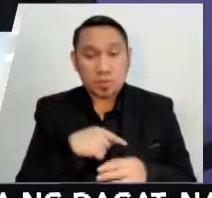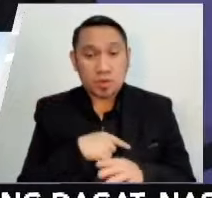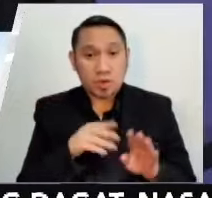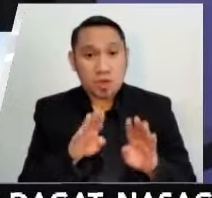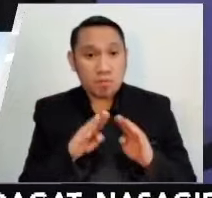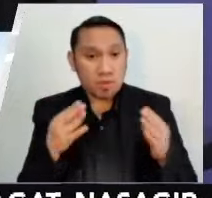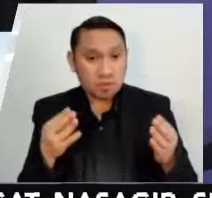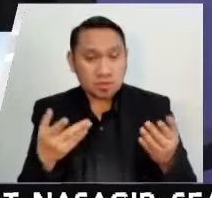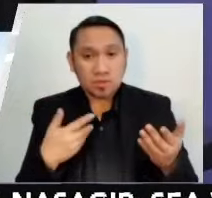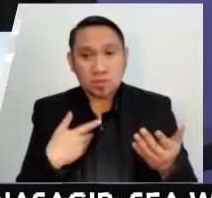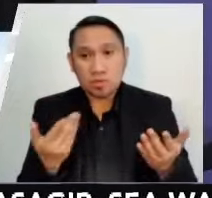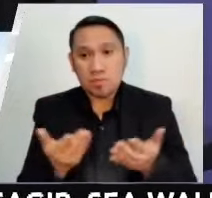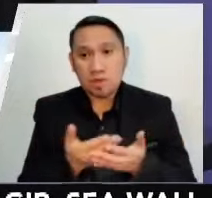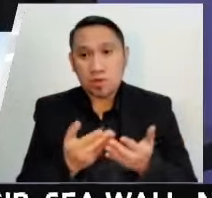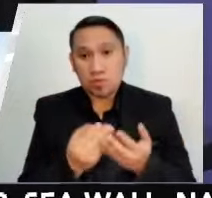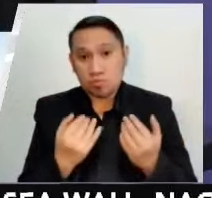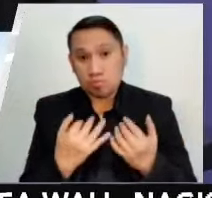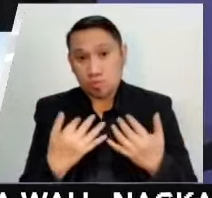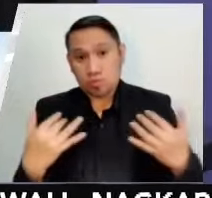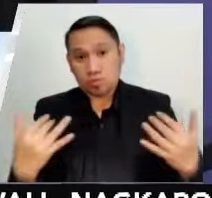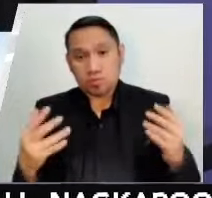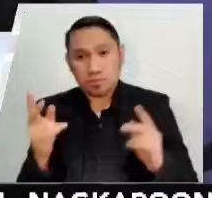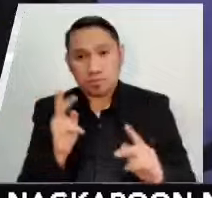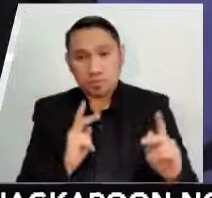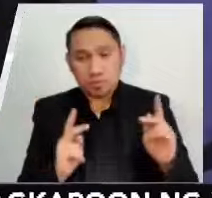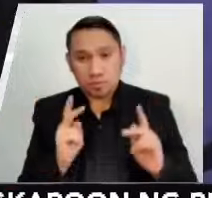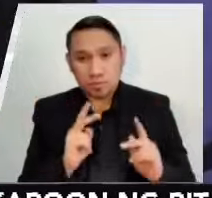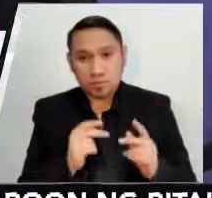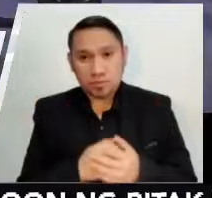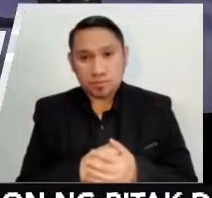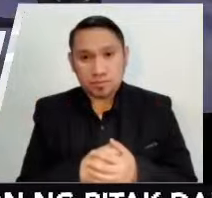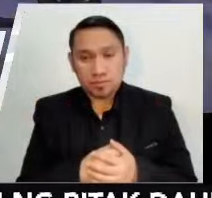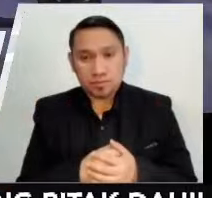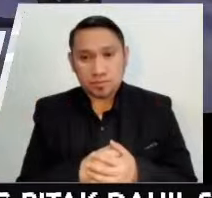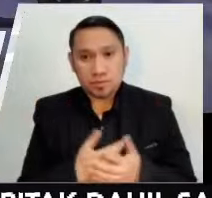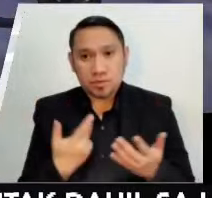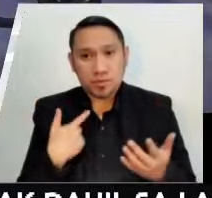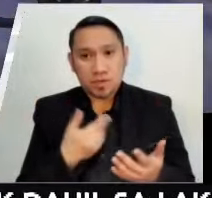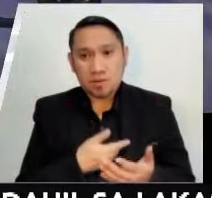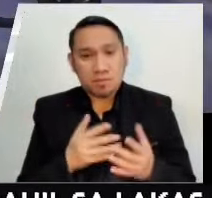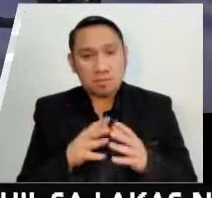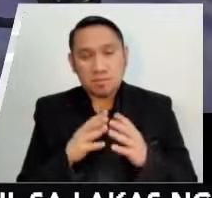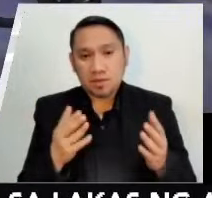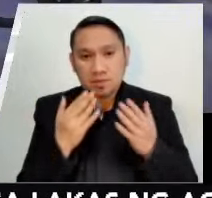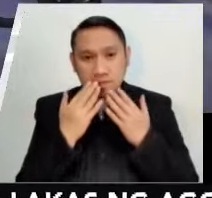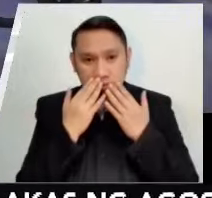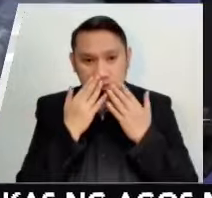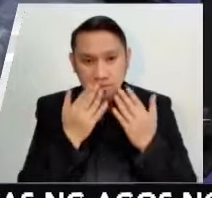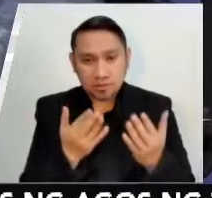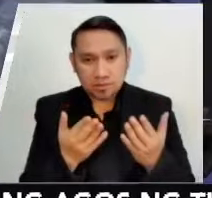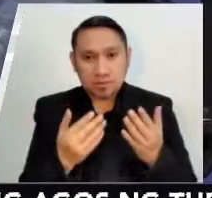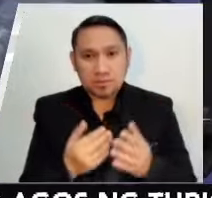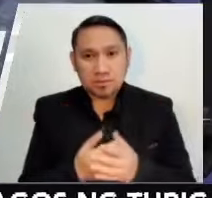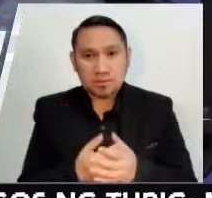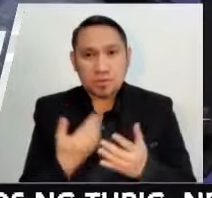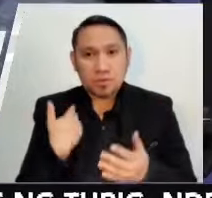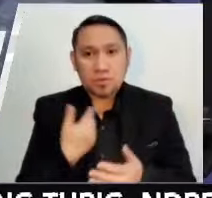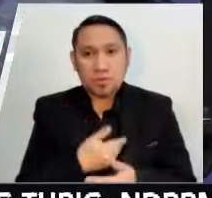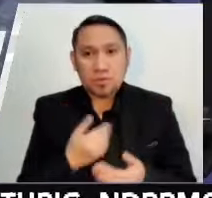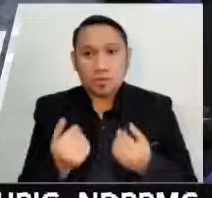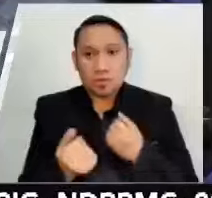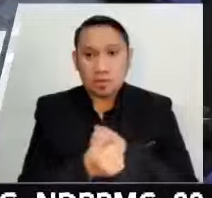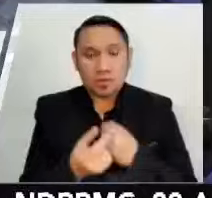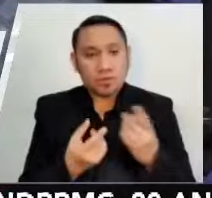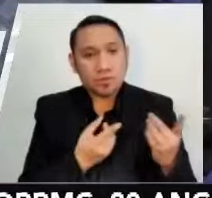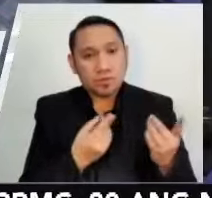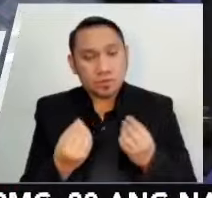of people, and it's just been crazy. We're so grateful. It's a lot of work, but we love doing it. We enjoy doing